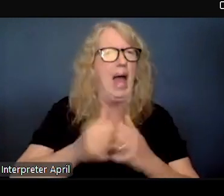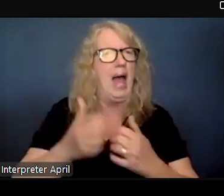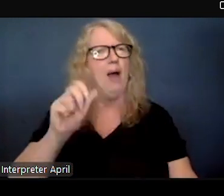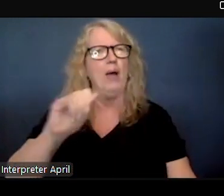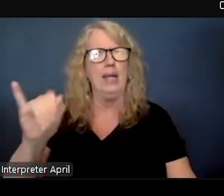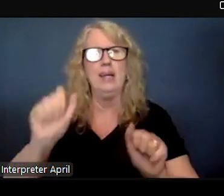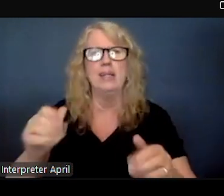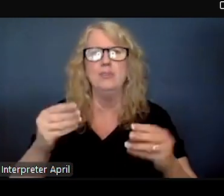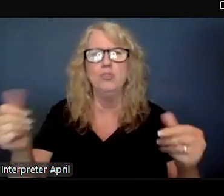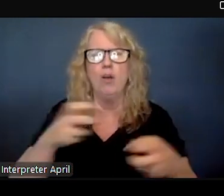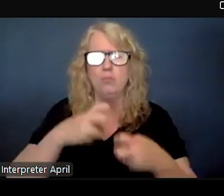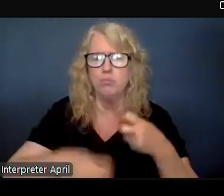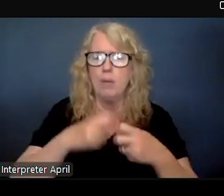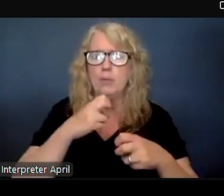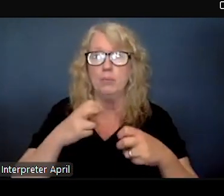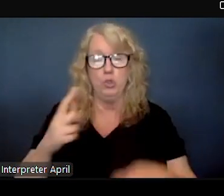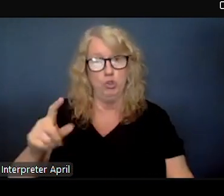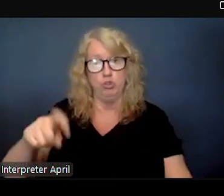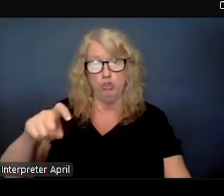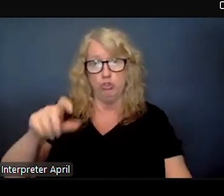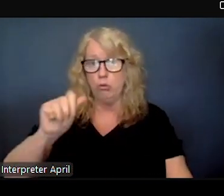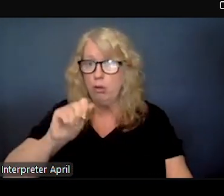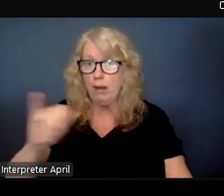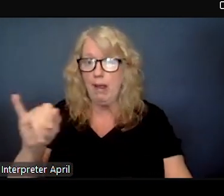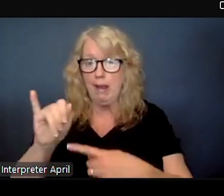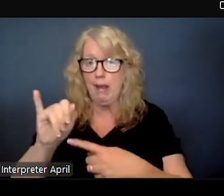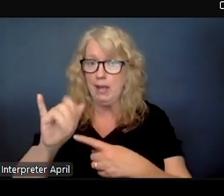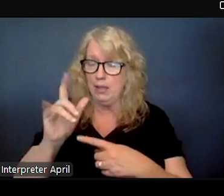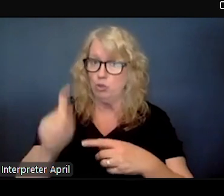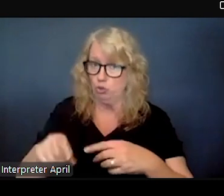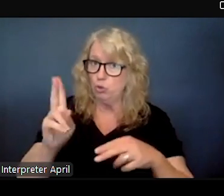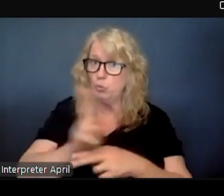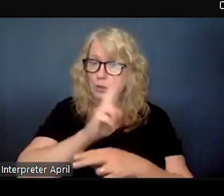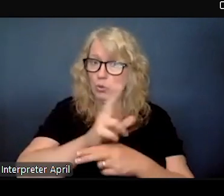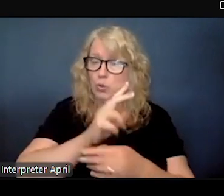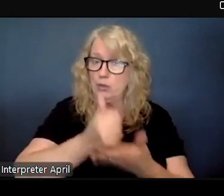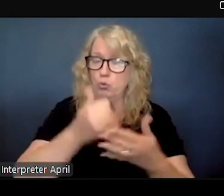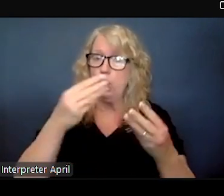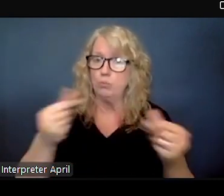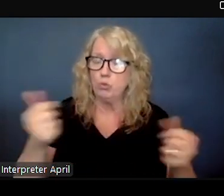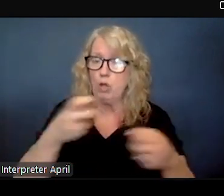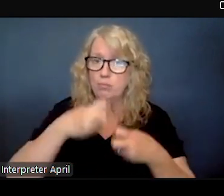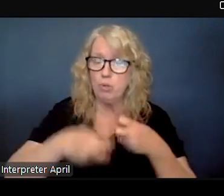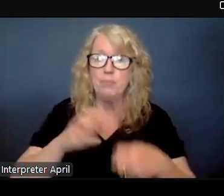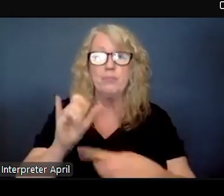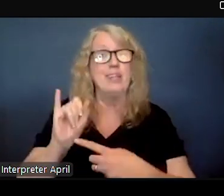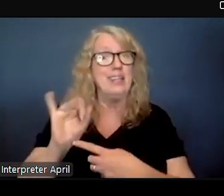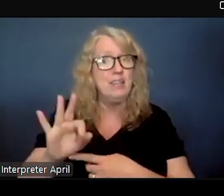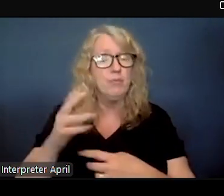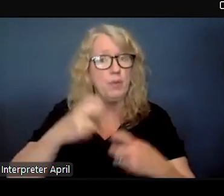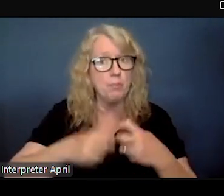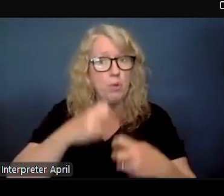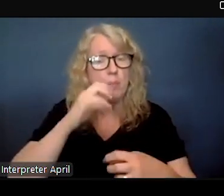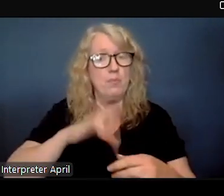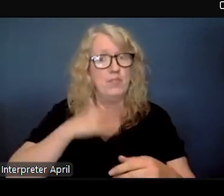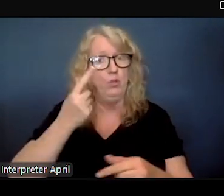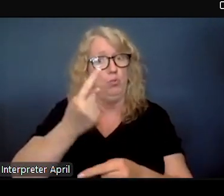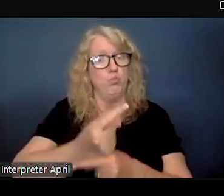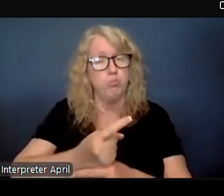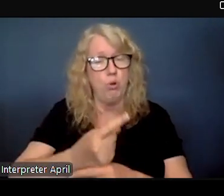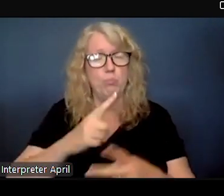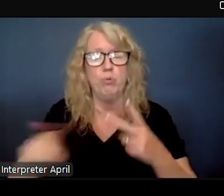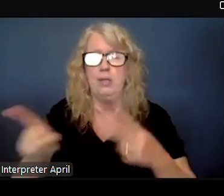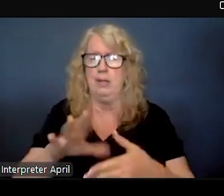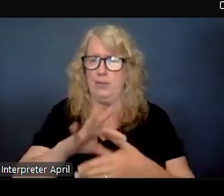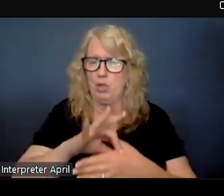a problem, but first, should AI be the thing that we're using to solve a problem? If that problem feels appropriate, if the